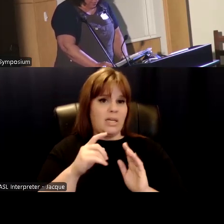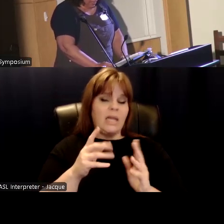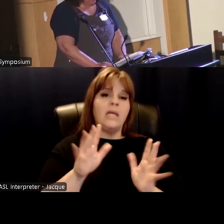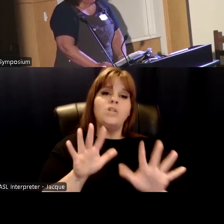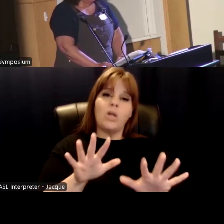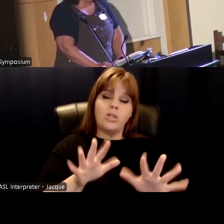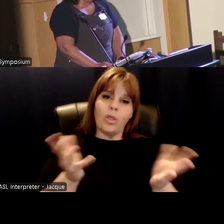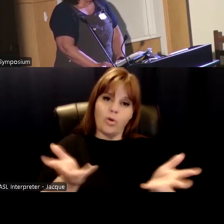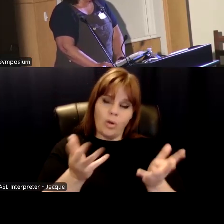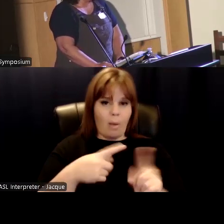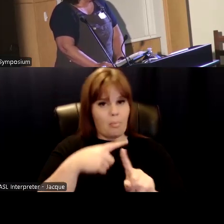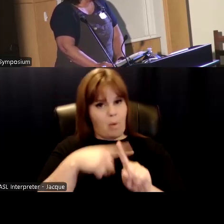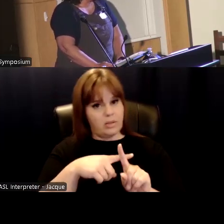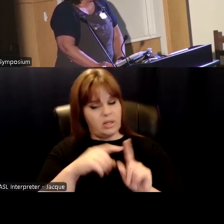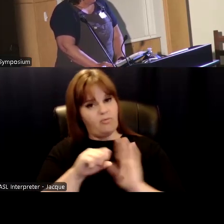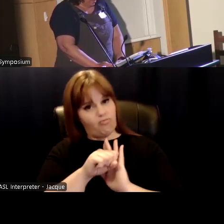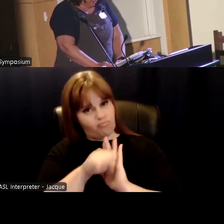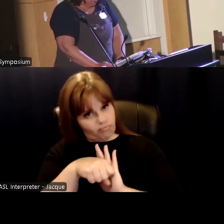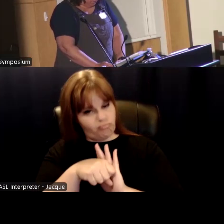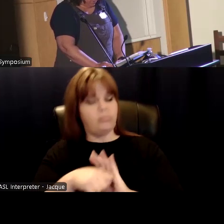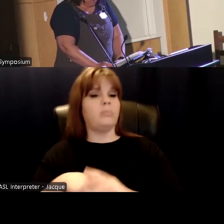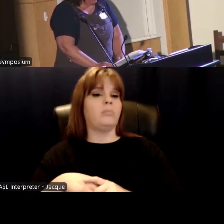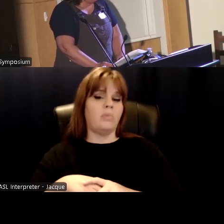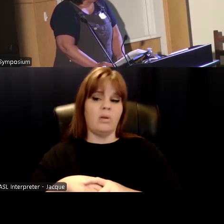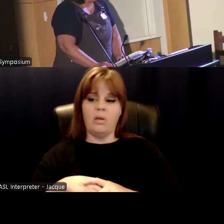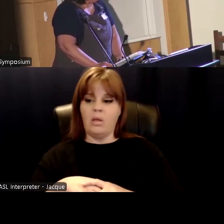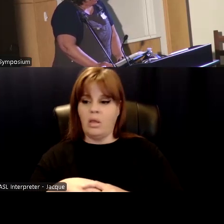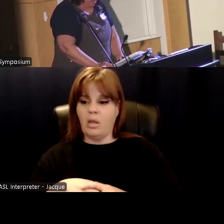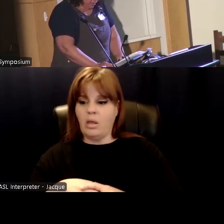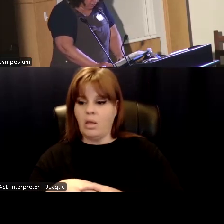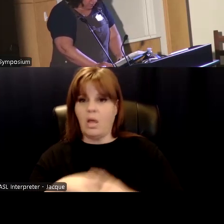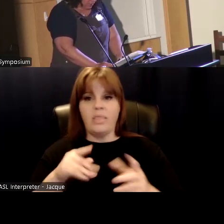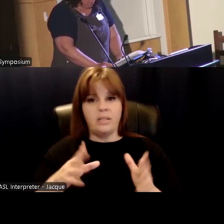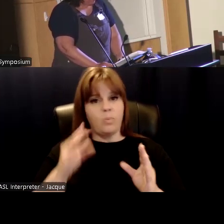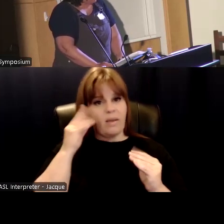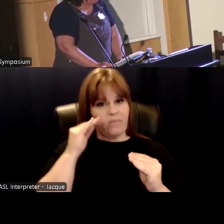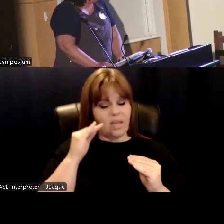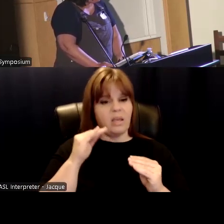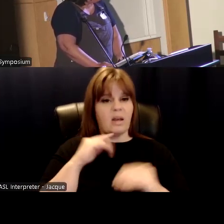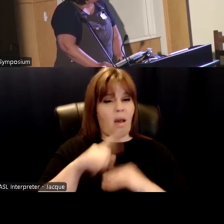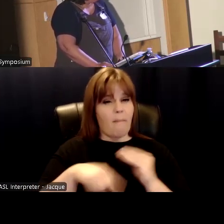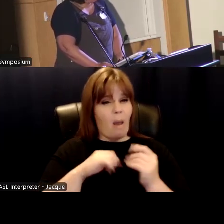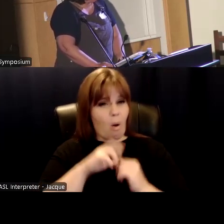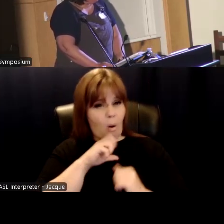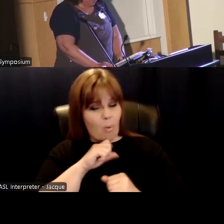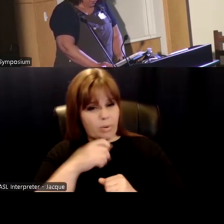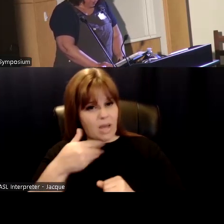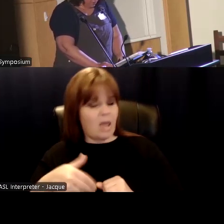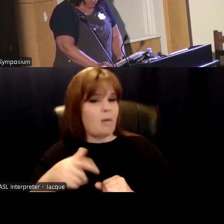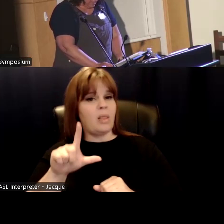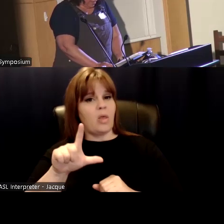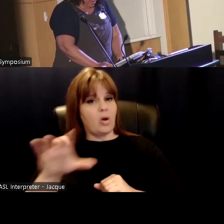encouragement and positive reinforcement. This way of thinking about how old I am in long COVID